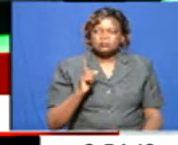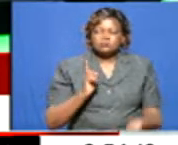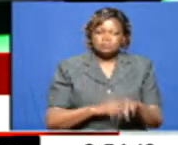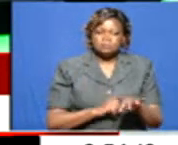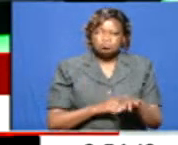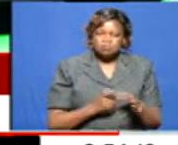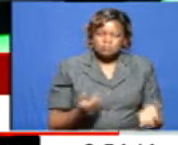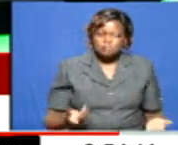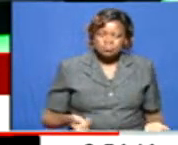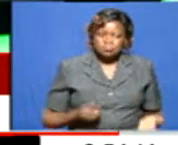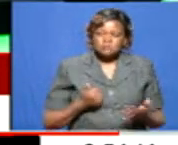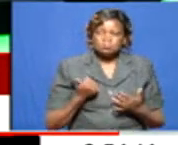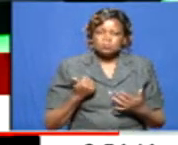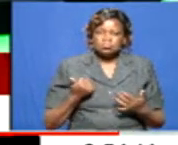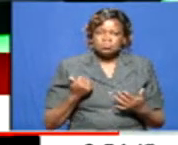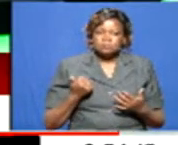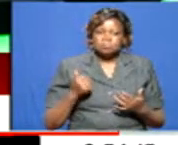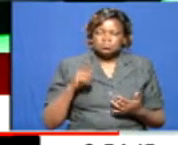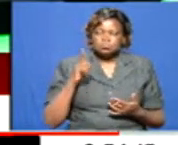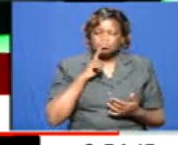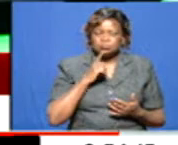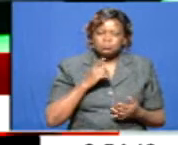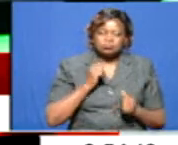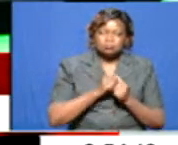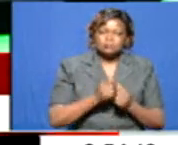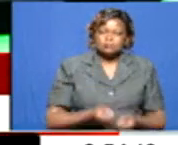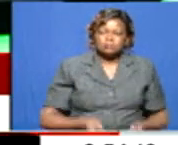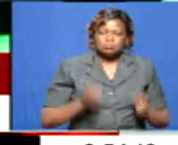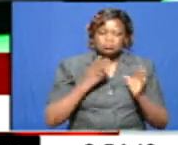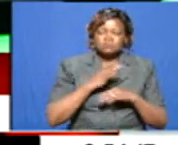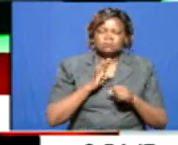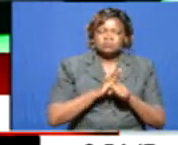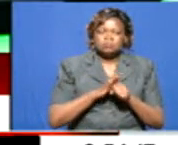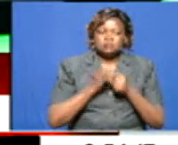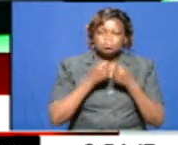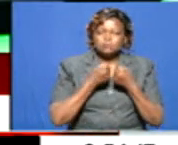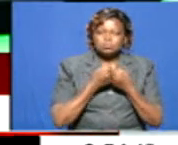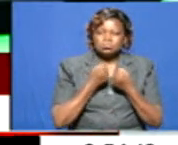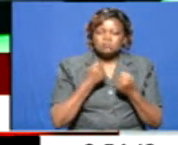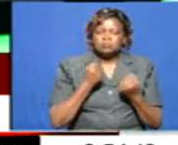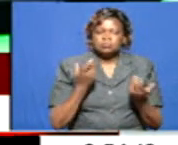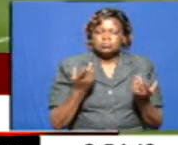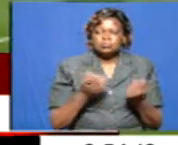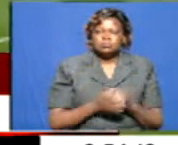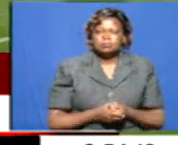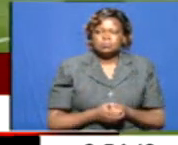Jurgen Klopp was furious with the officials after several challenges went unpunished.